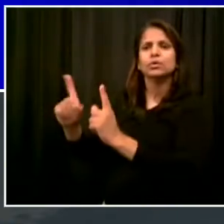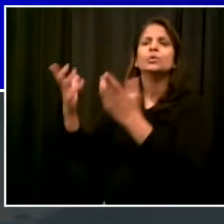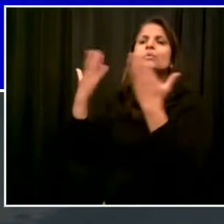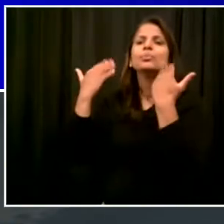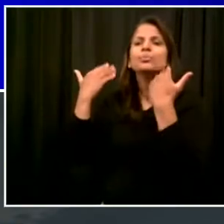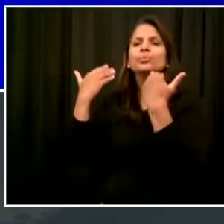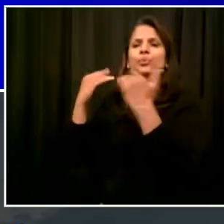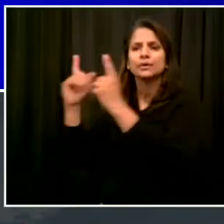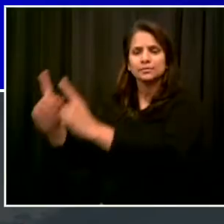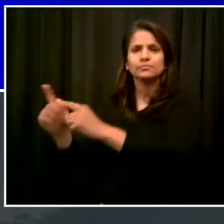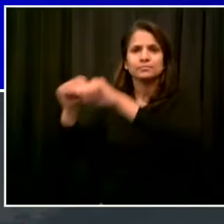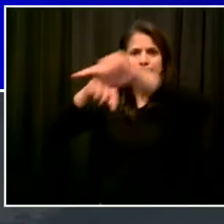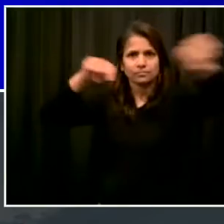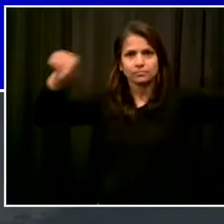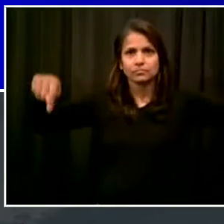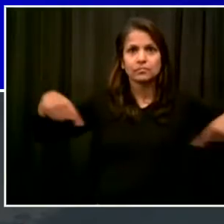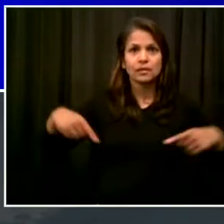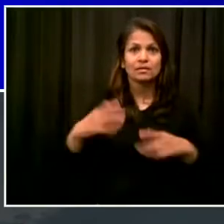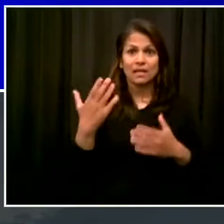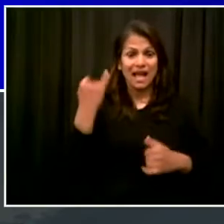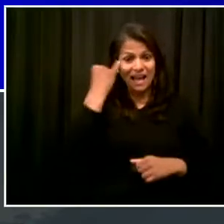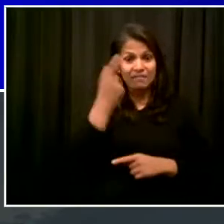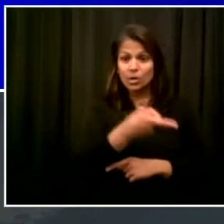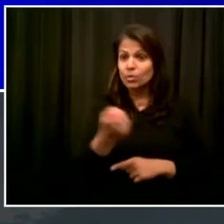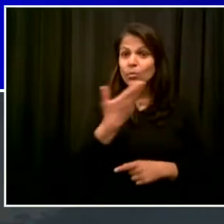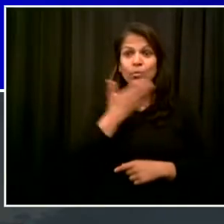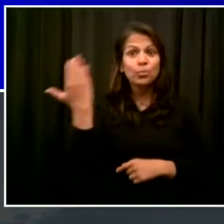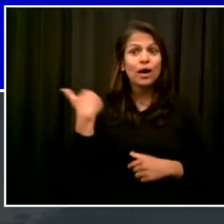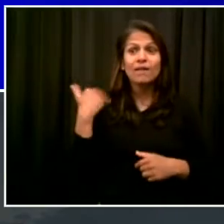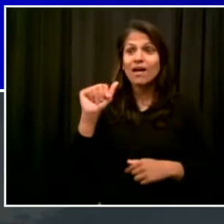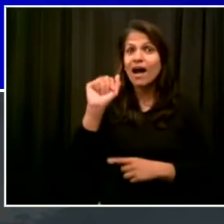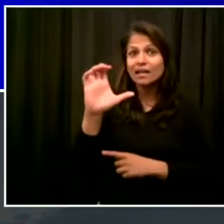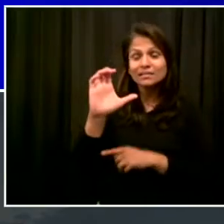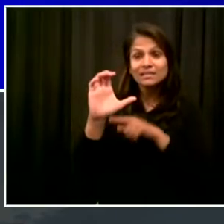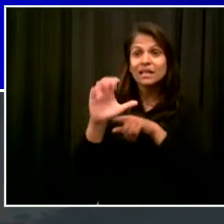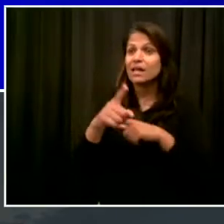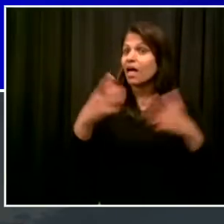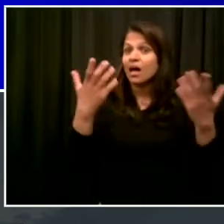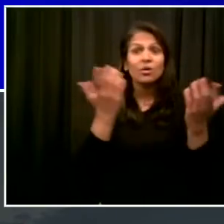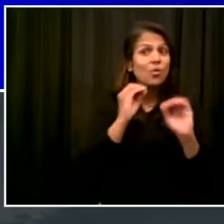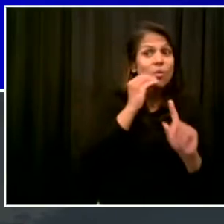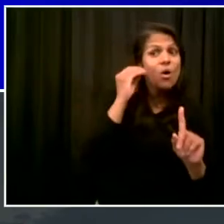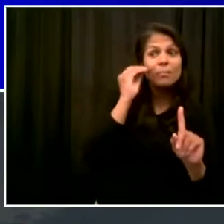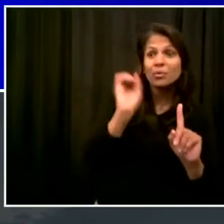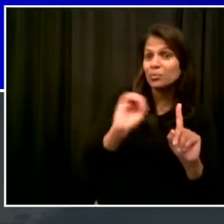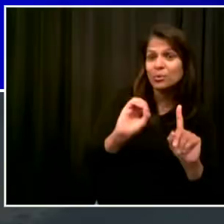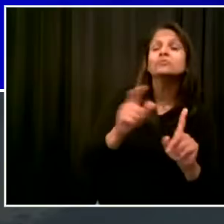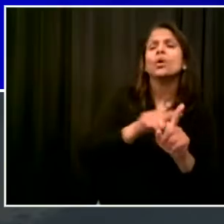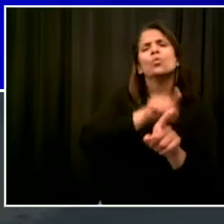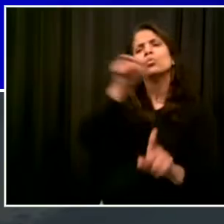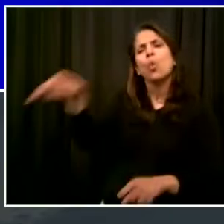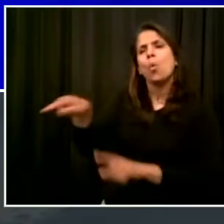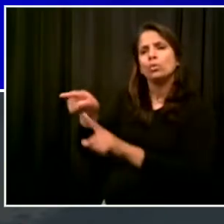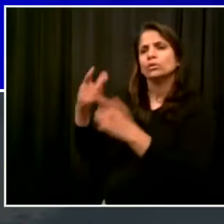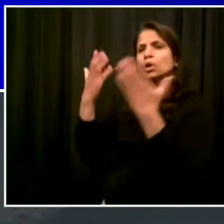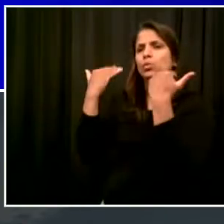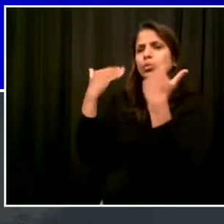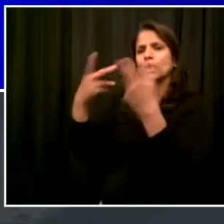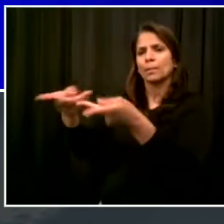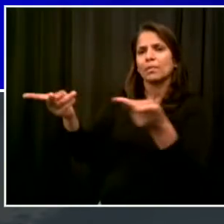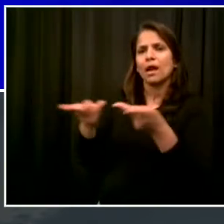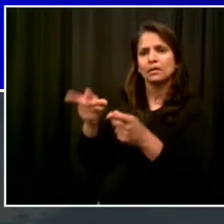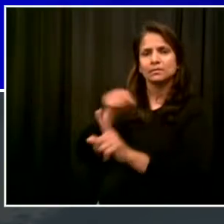running shortly. You're starting to see them, and on top of that, another 250 new cooling elements will be in place in the next few weeks. So we're